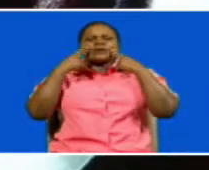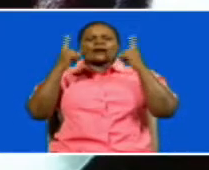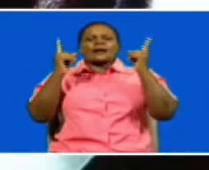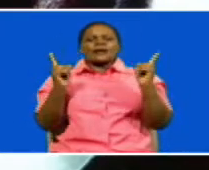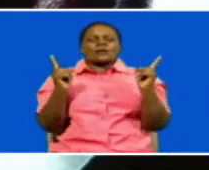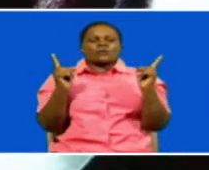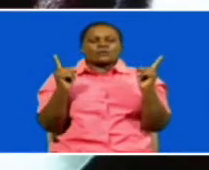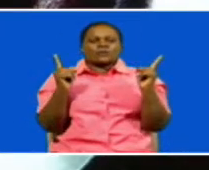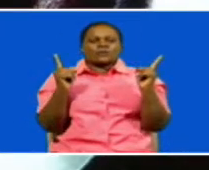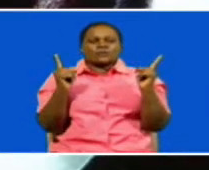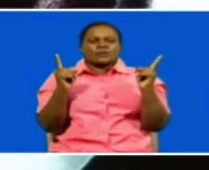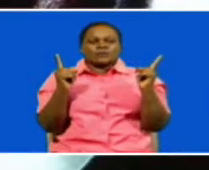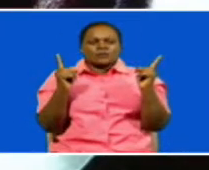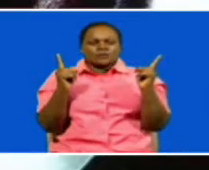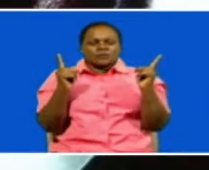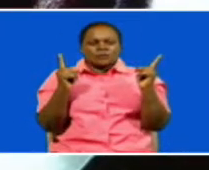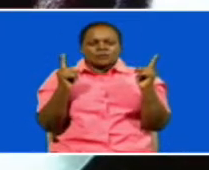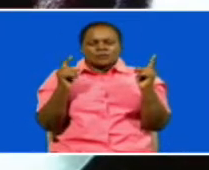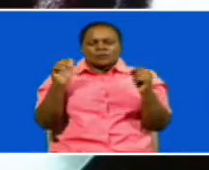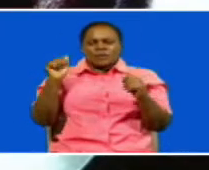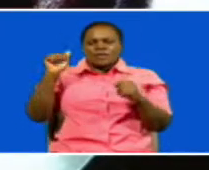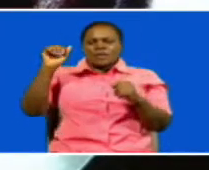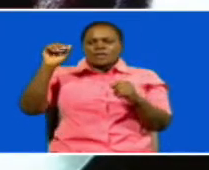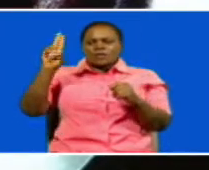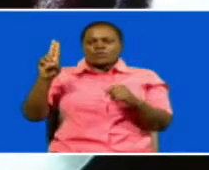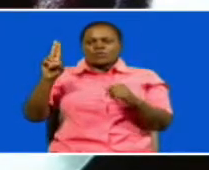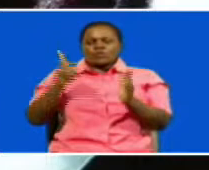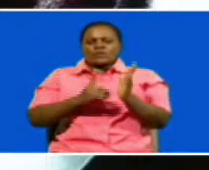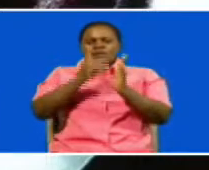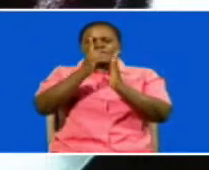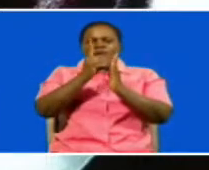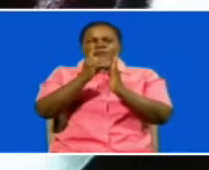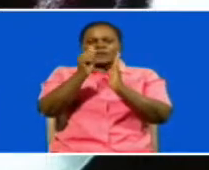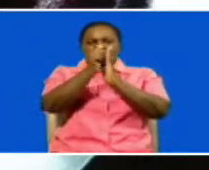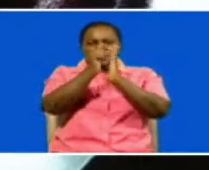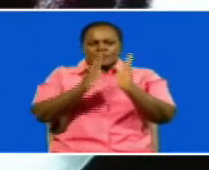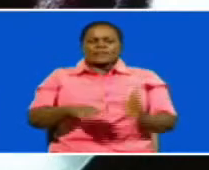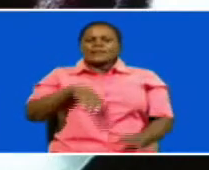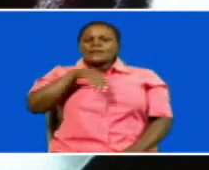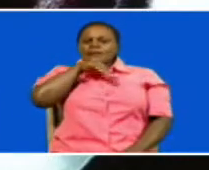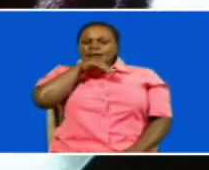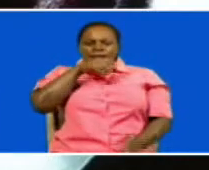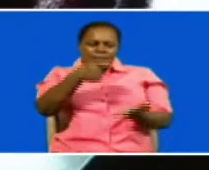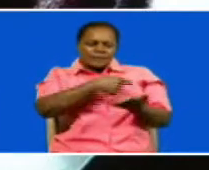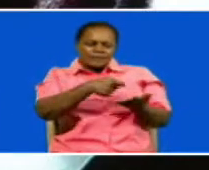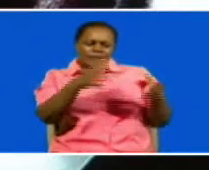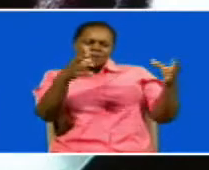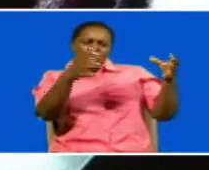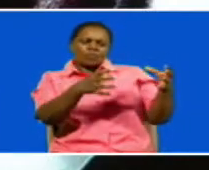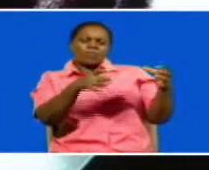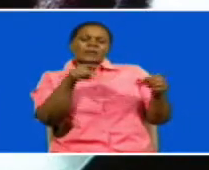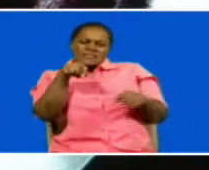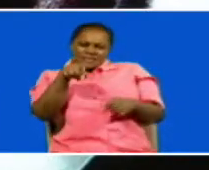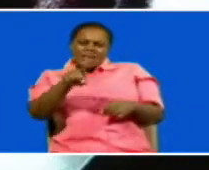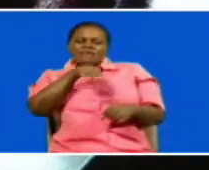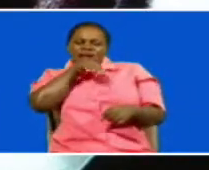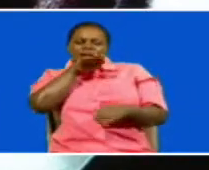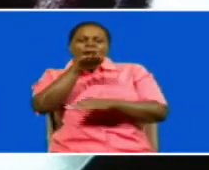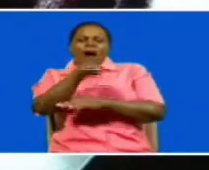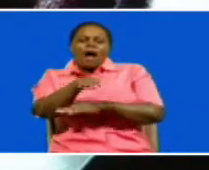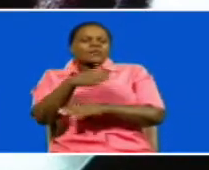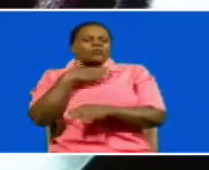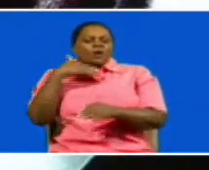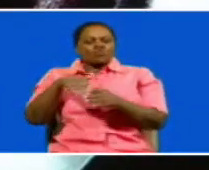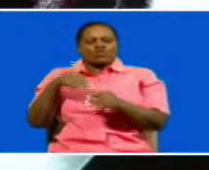the coming into force of the African Union Development Agency. According to Raila Odinga's secretariat, he requested to be relieved of